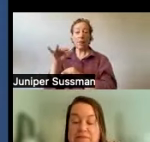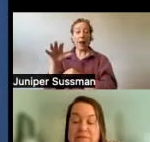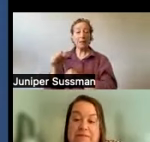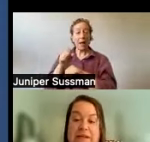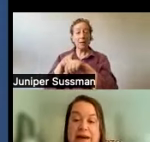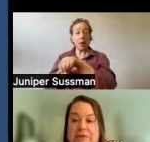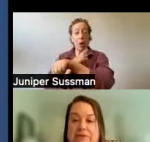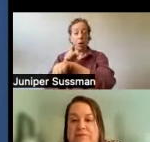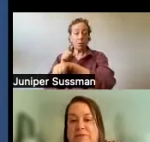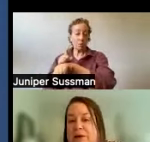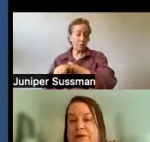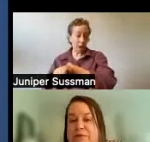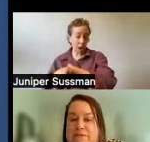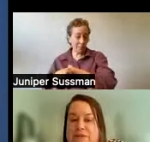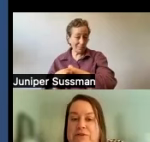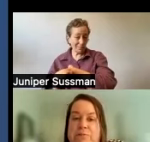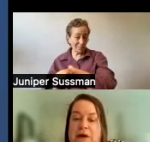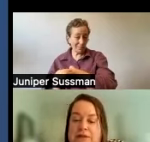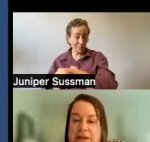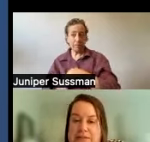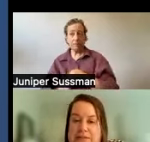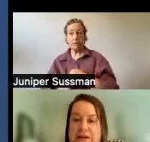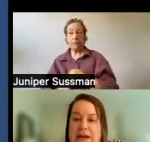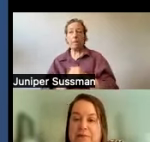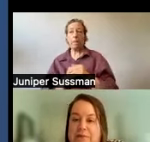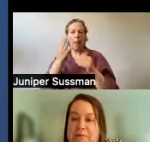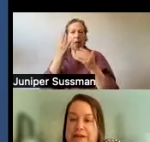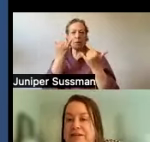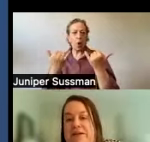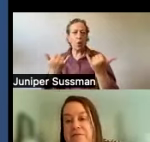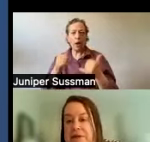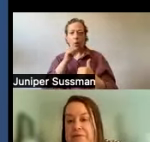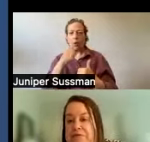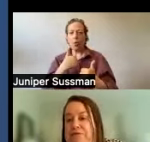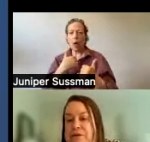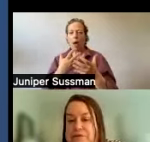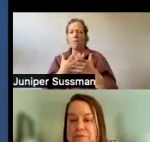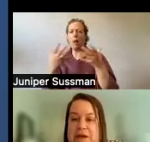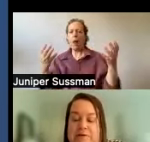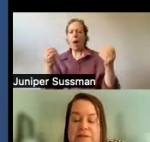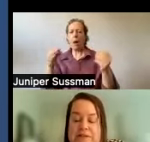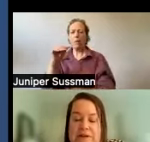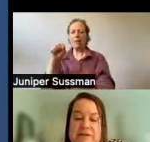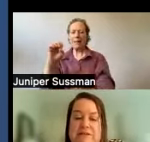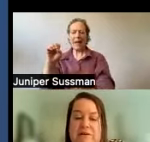a certain amount of time, which is why we don't have a huge body of case law now that we might a year from now or 2 years from